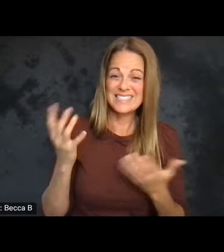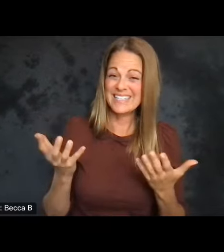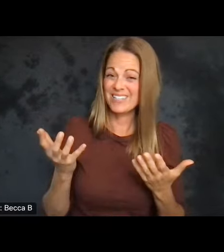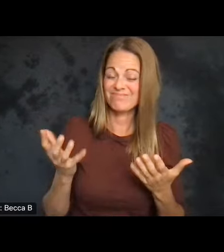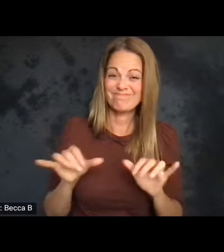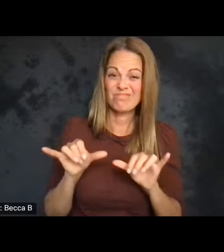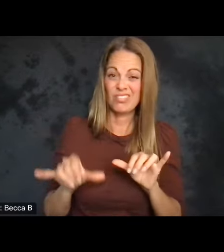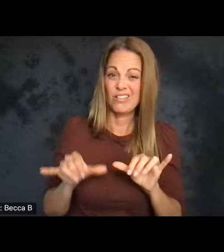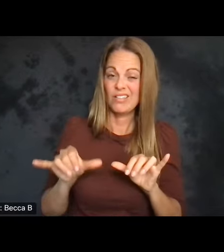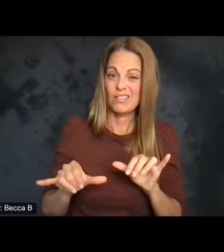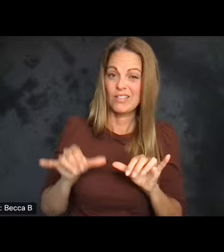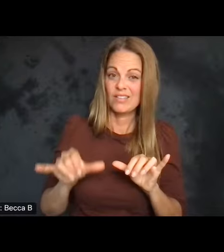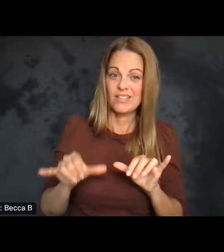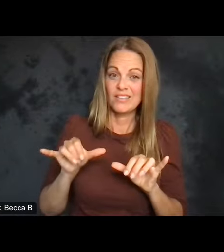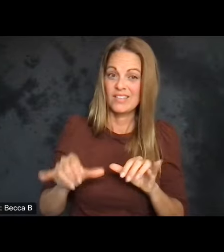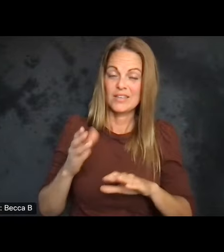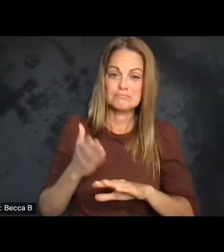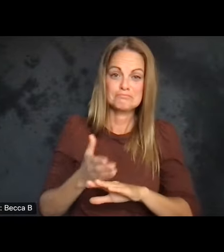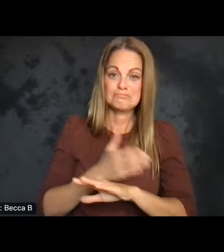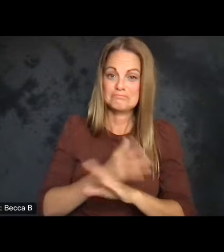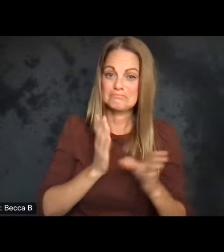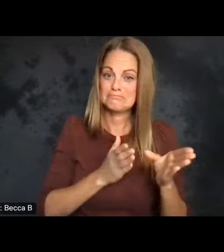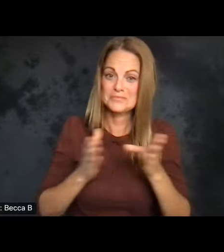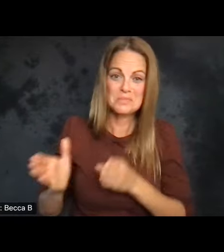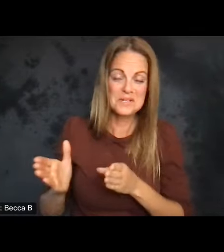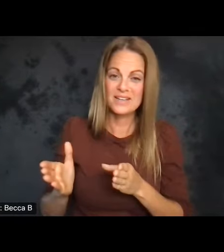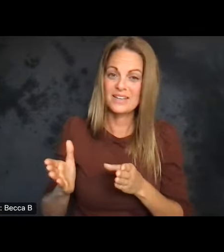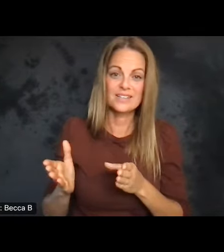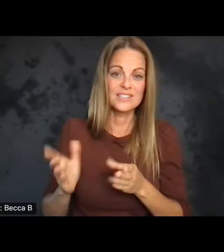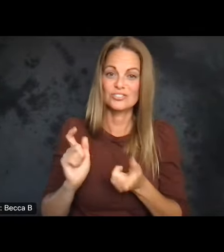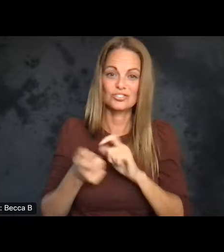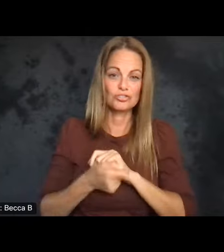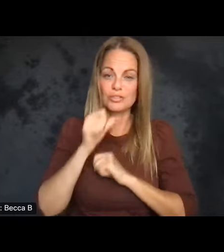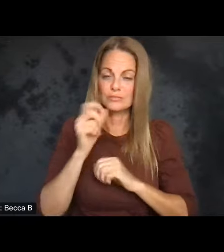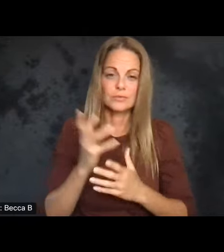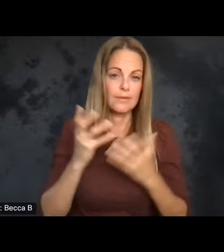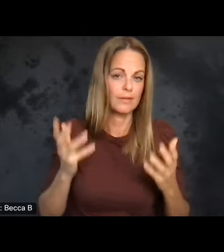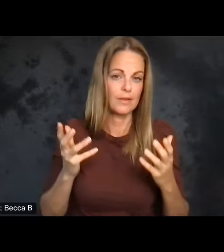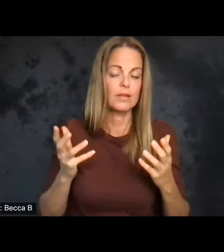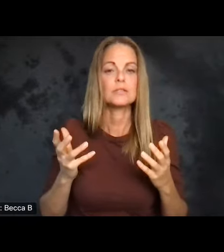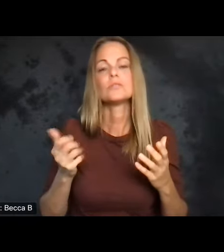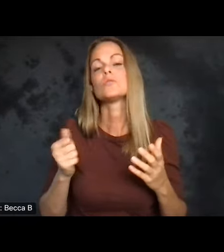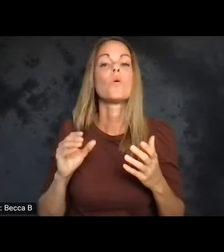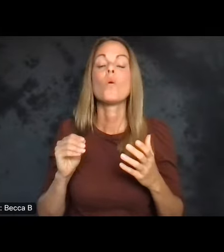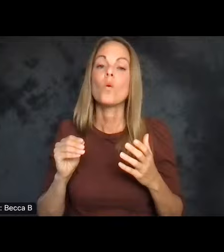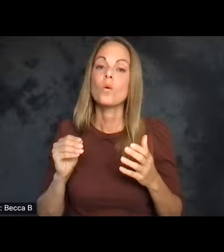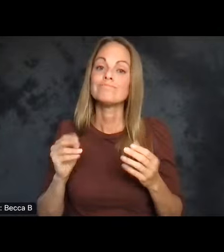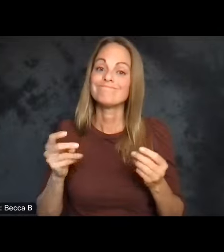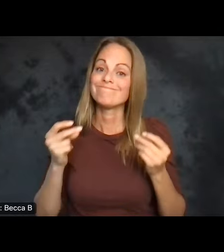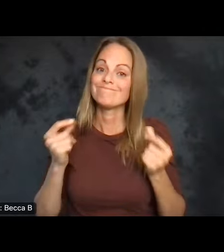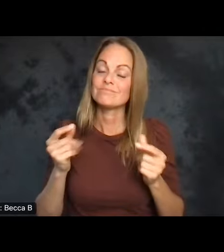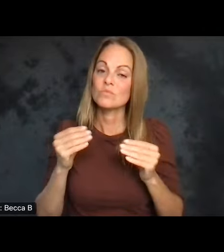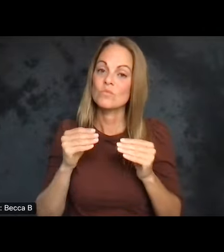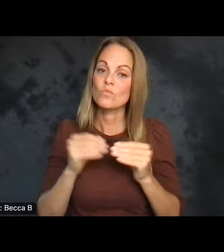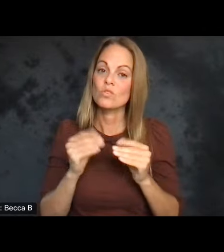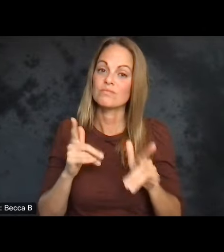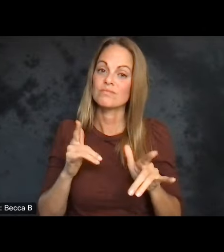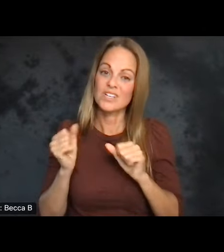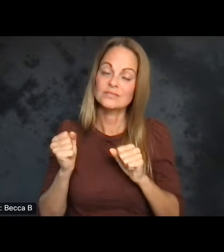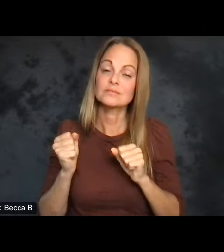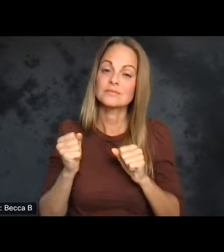place as far as the planning and execution goes. So if we could expedite that and get it going, I'd really appreciate it. And I know a